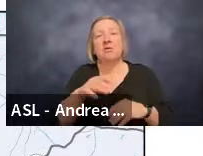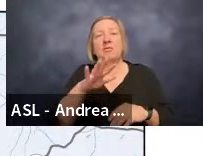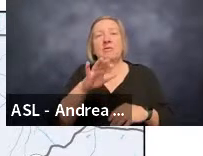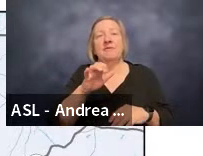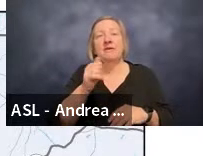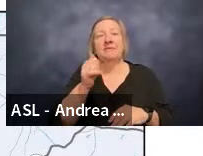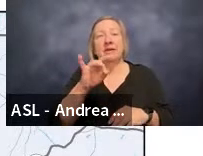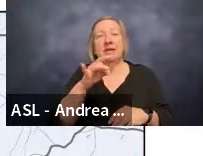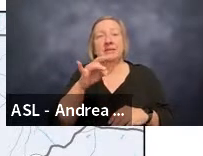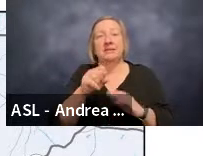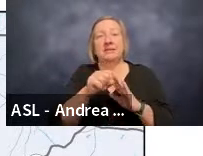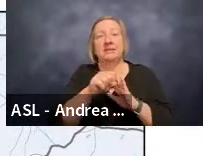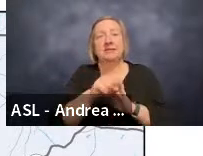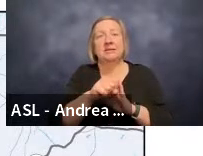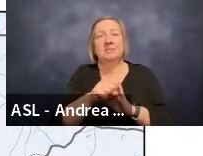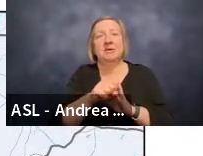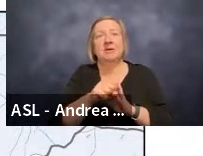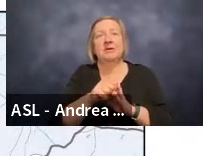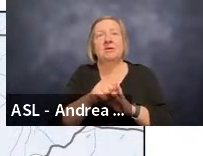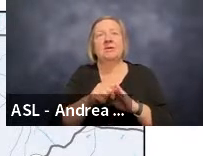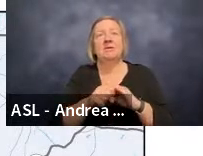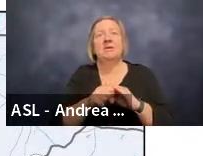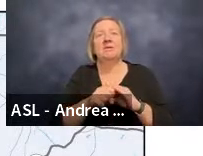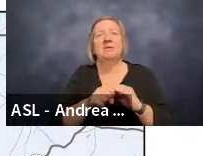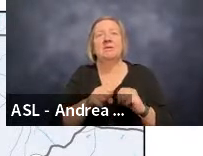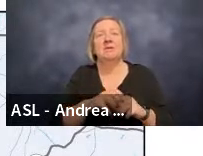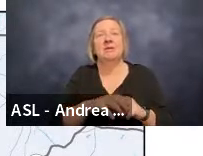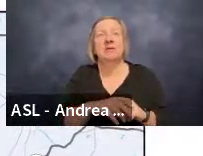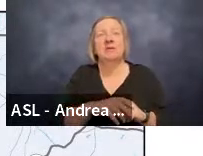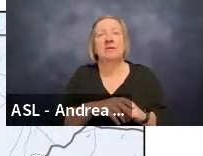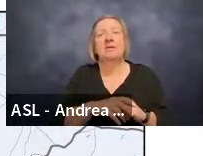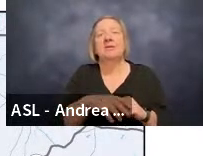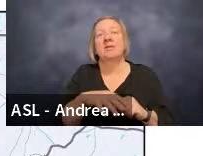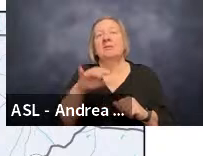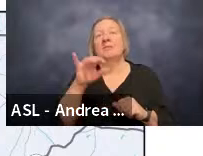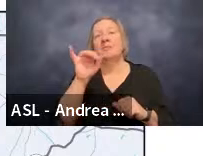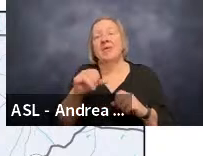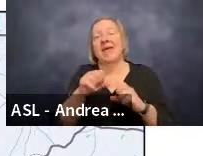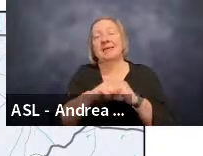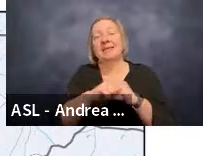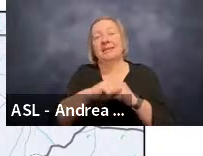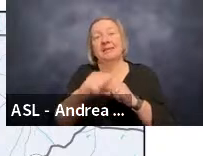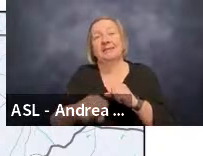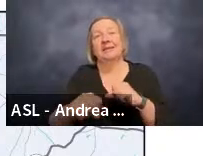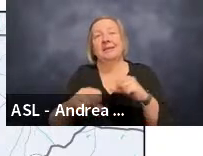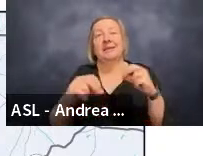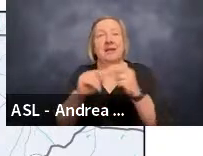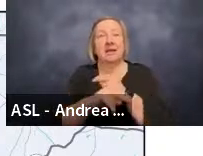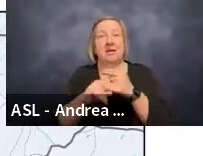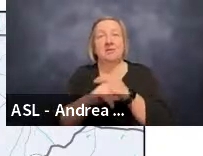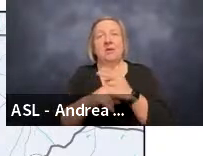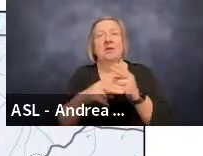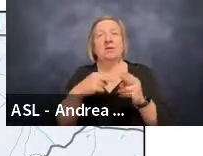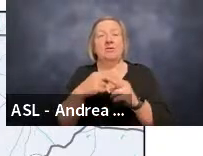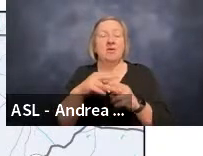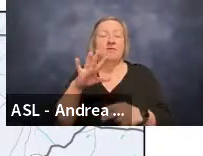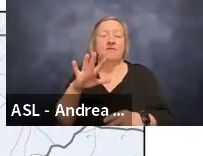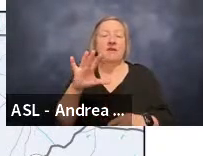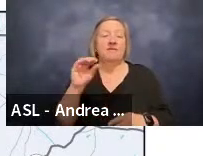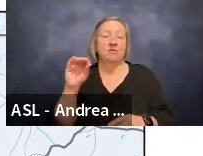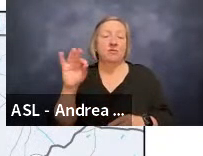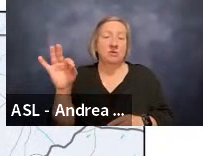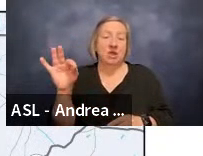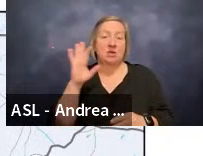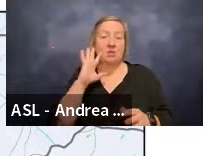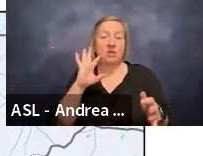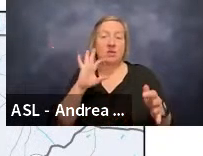That is there you go, thank you. That is the extension of a highway called 509, and it's going to